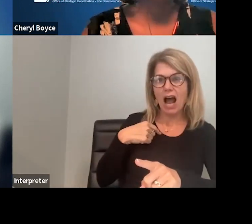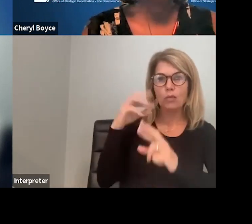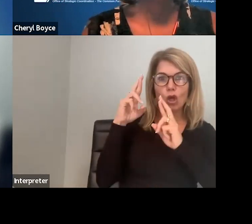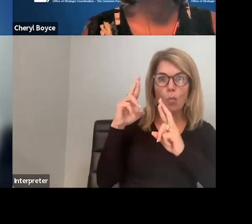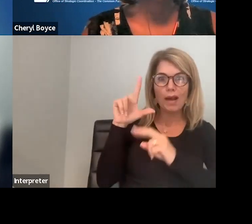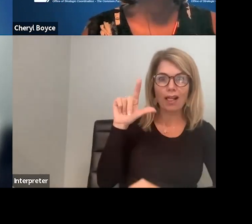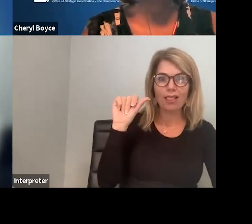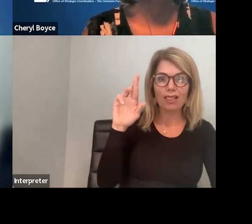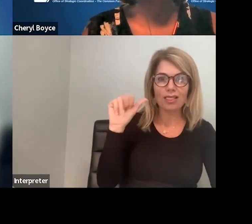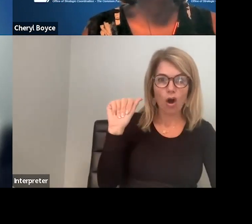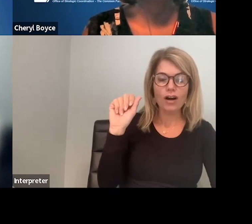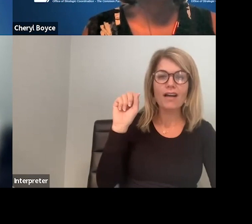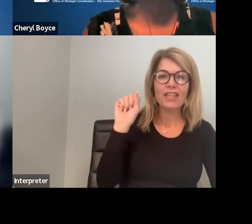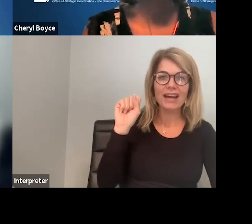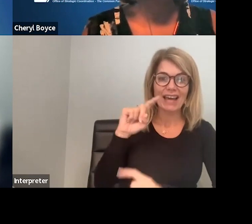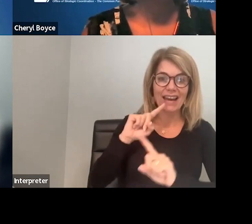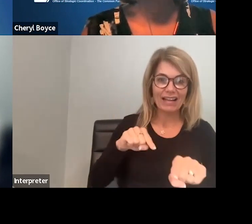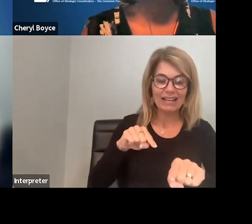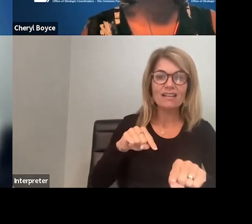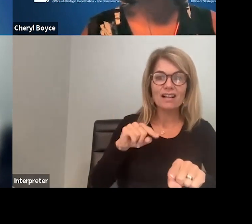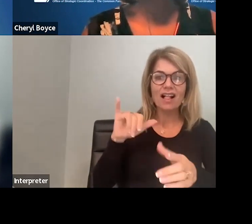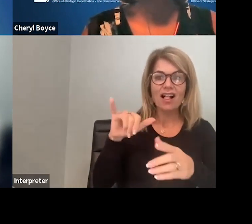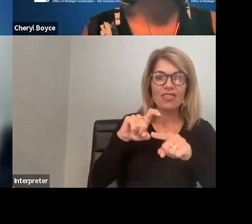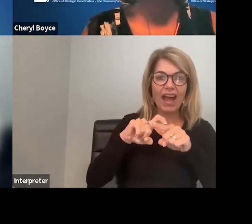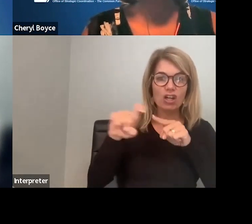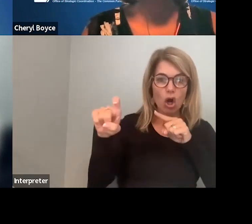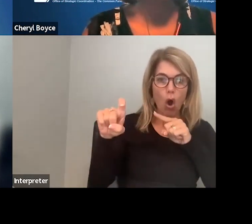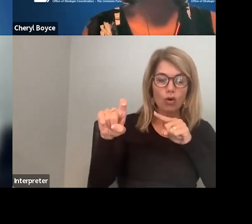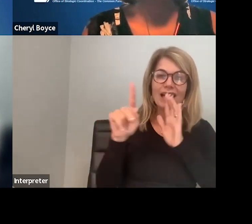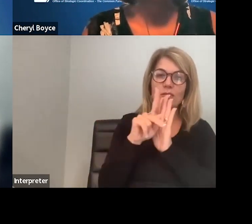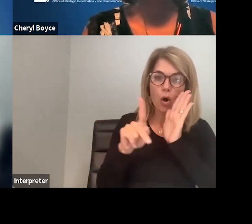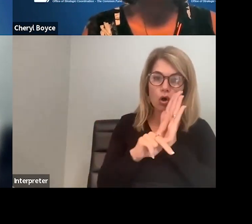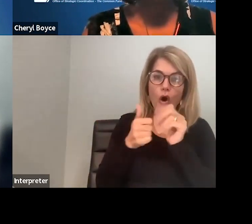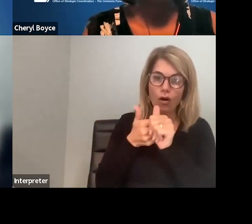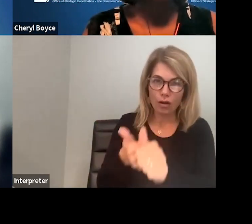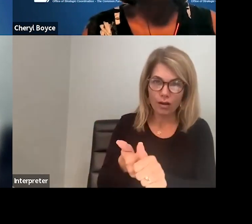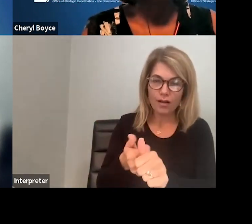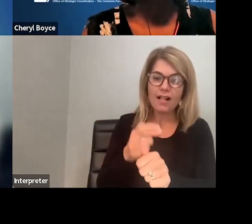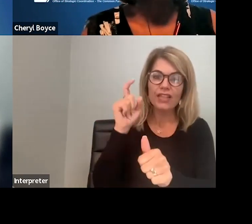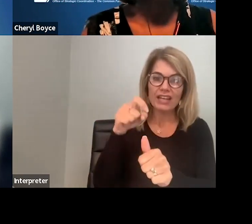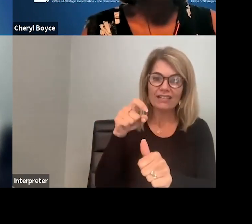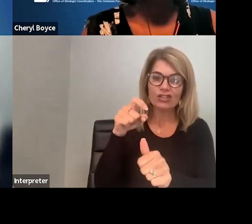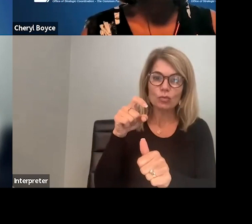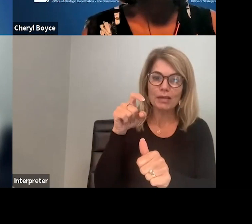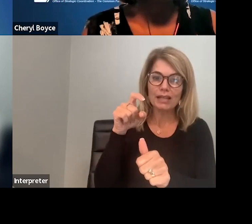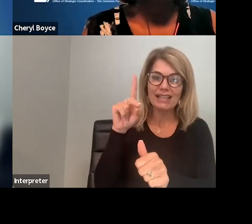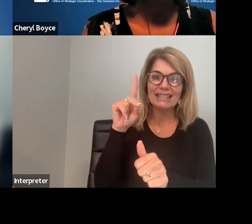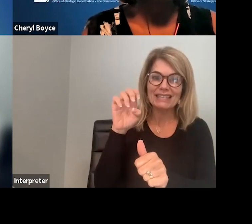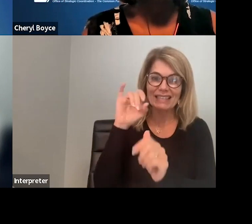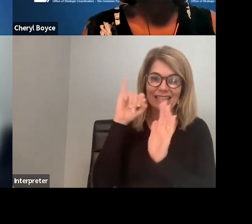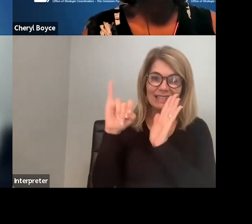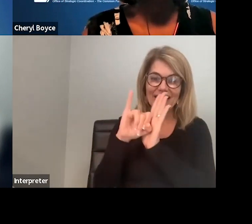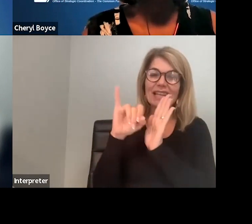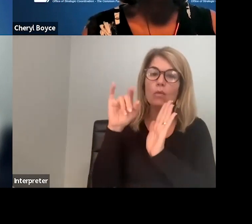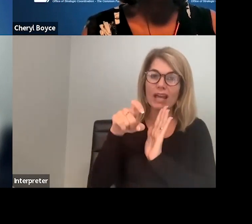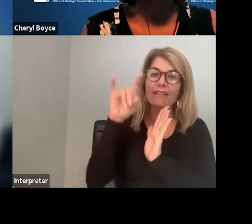because much of the call interface goes by protocol, and the intention is to have it de-identified to the extent possible, the data that's actually collected.